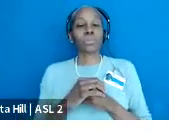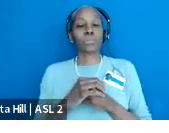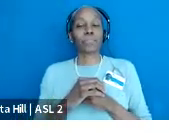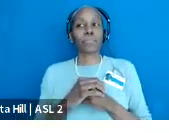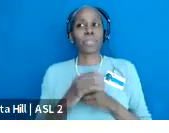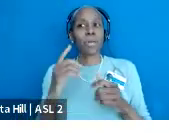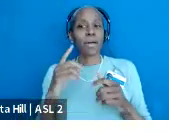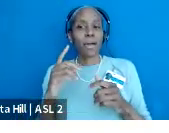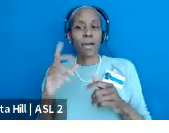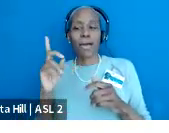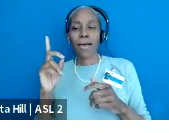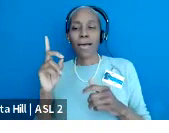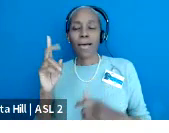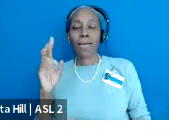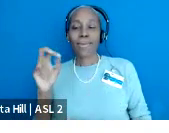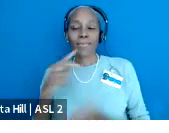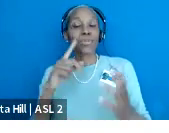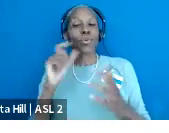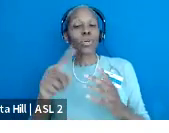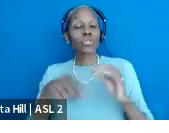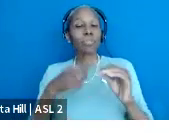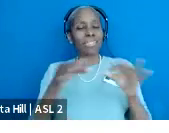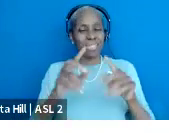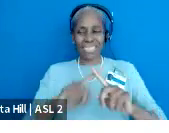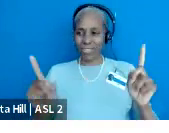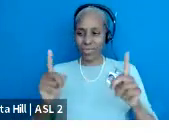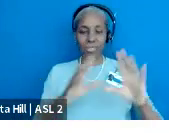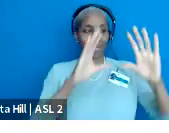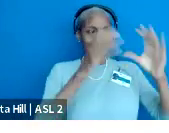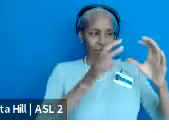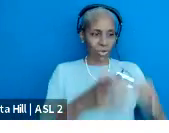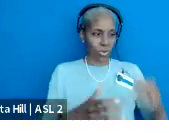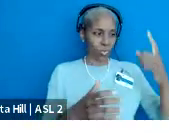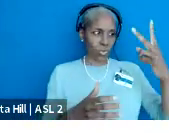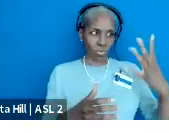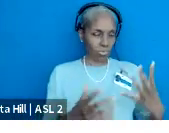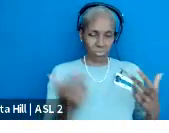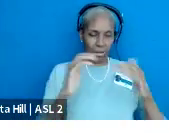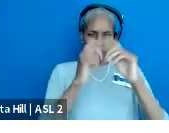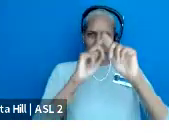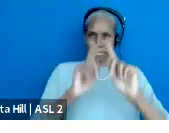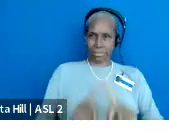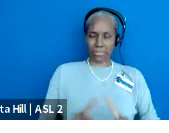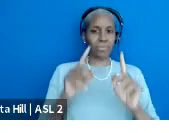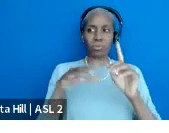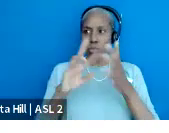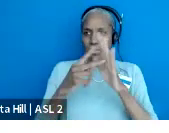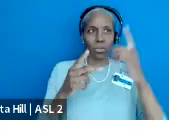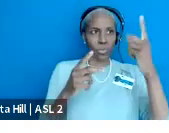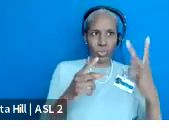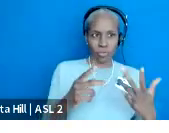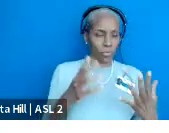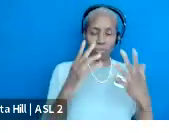I believe, there was a question about explaining the difference between the categories of abuse and neglect, the findings between category 1, 2,